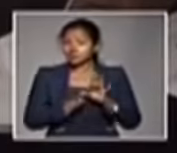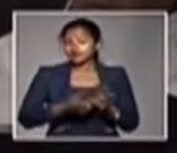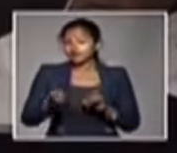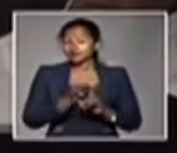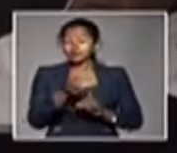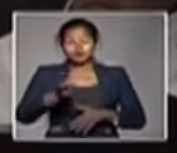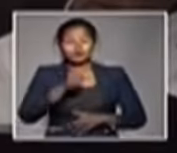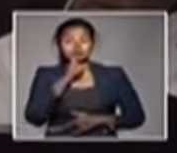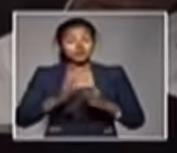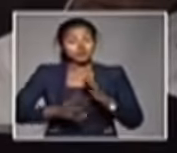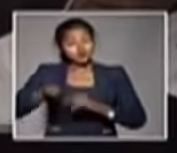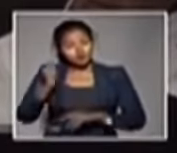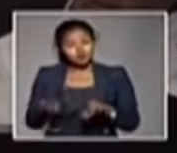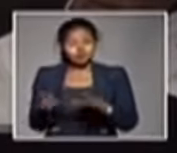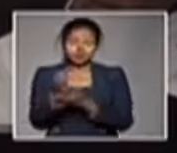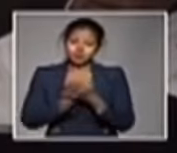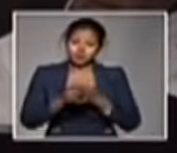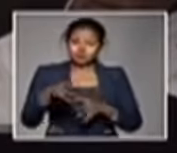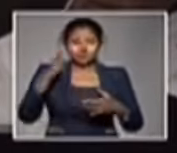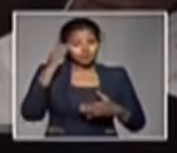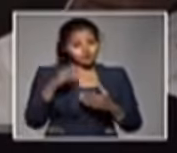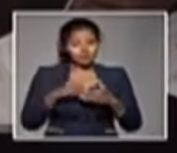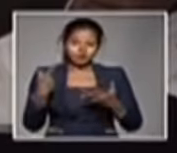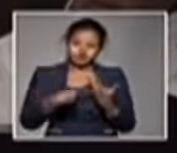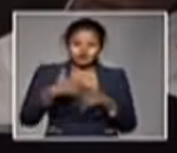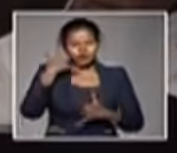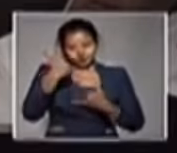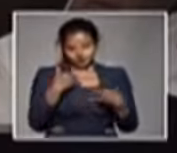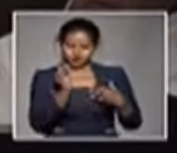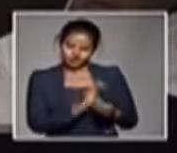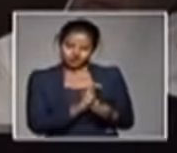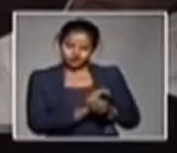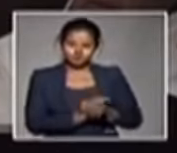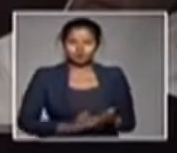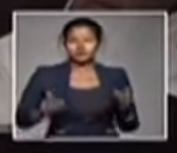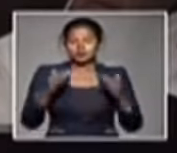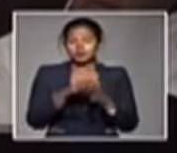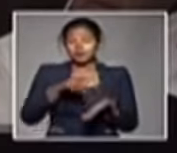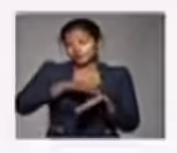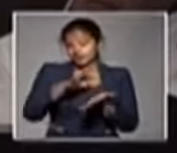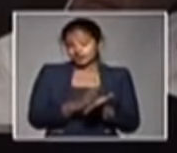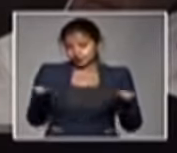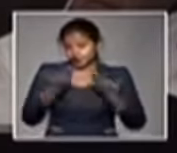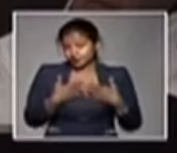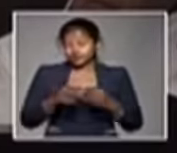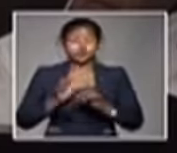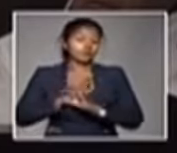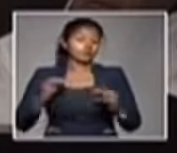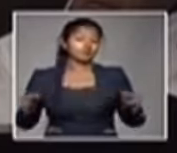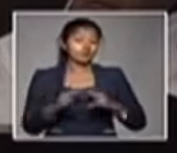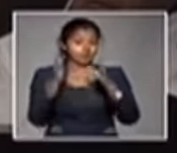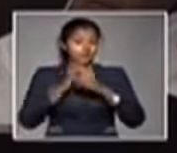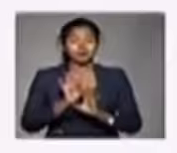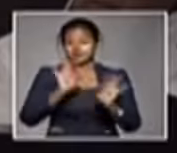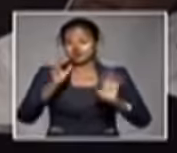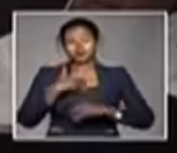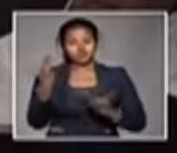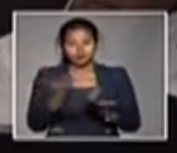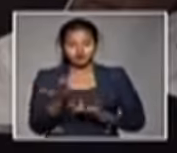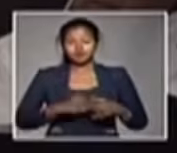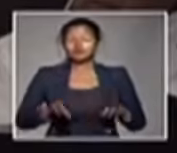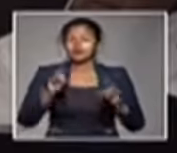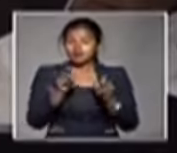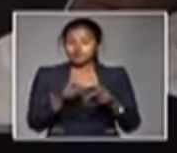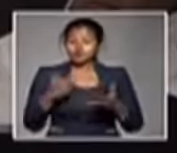ministers, judges and their wives as well. This house did not permit me to table them in Parliament. I have tabled the recordings of